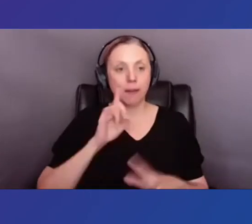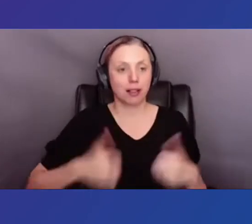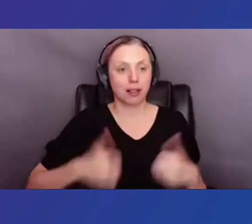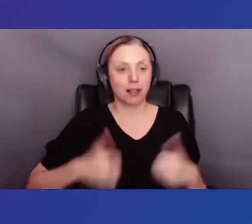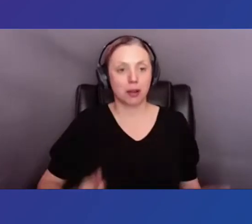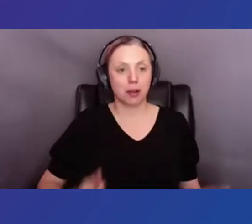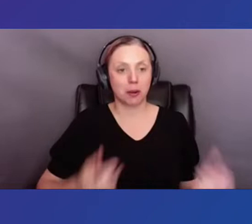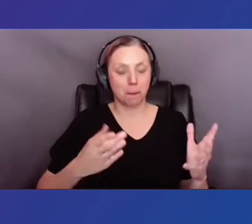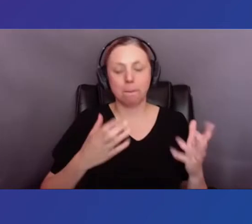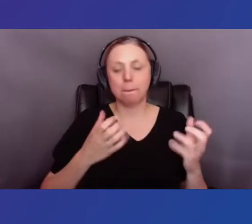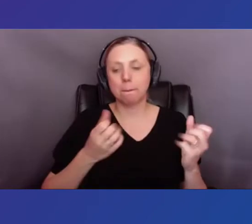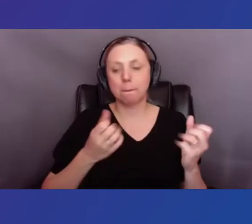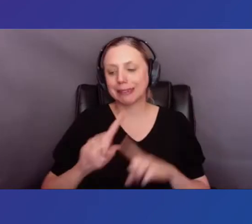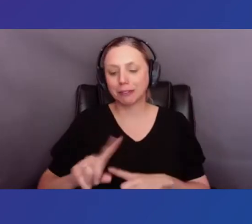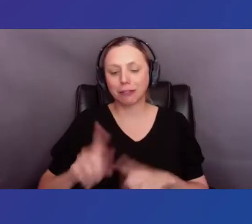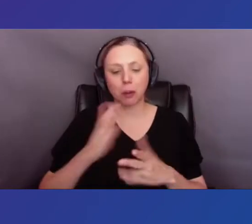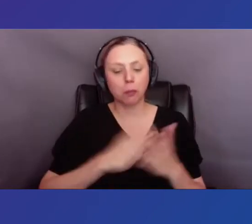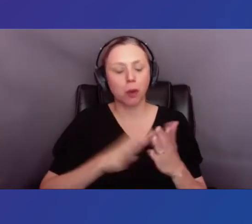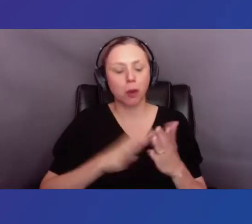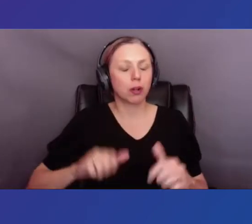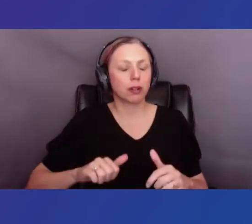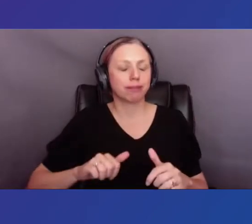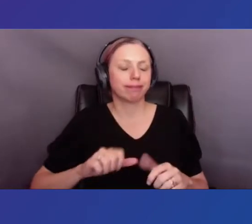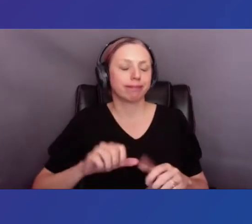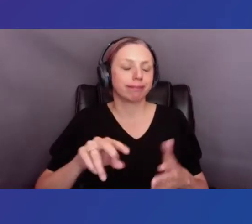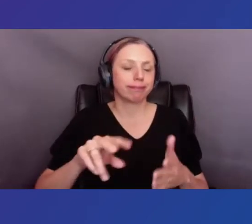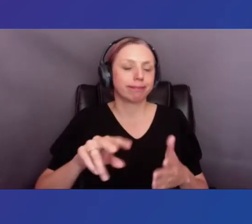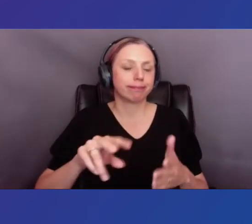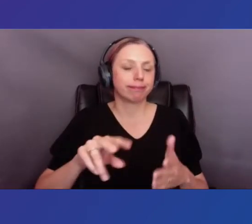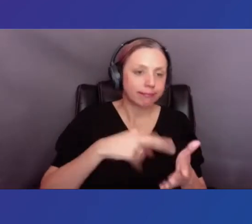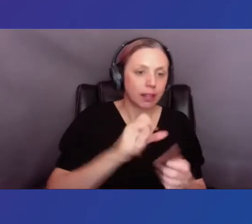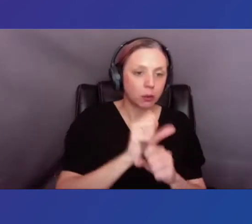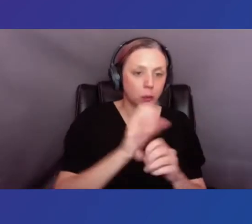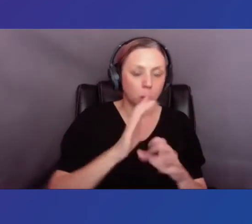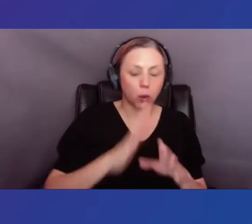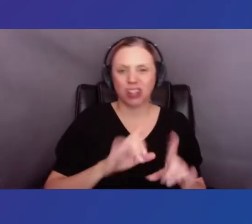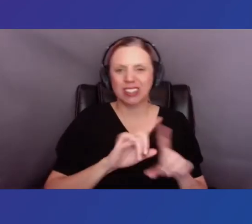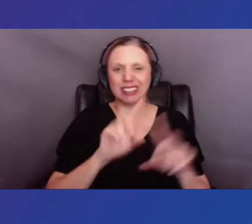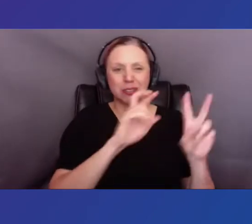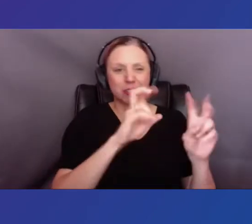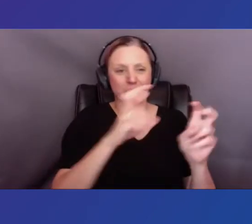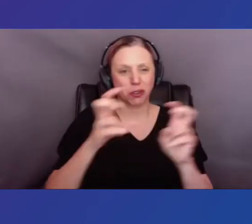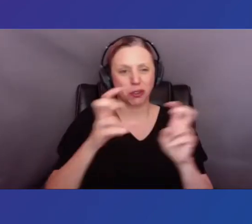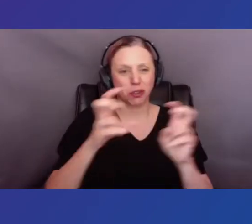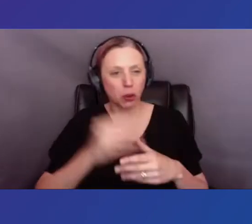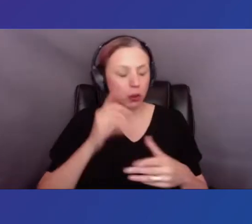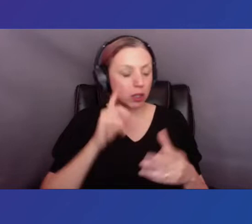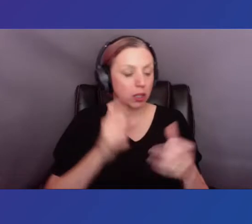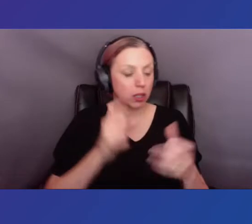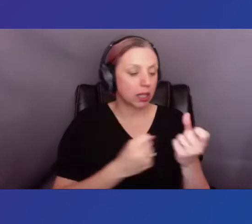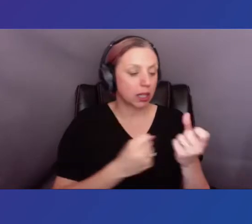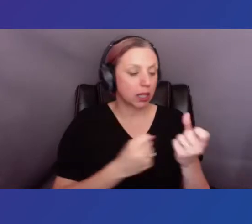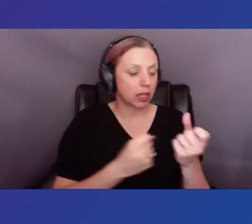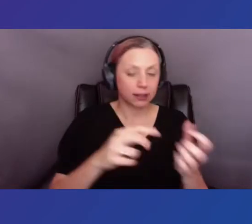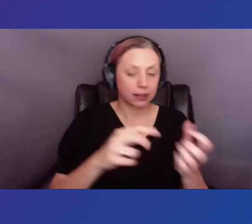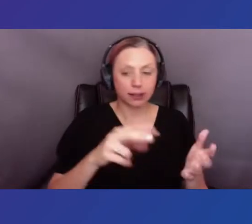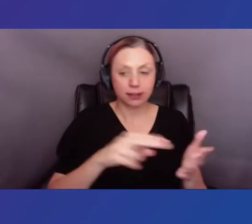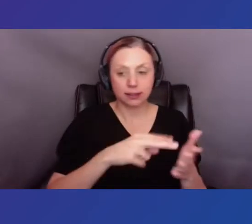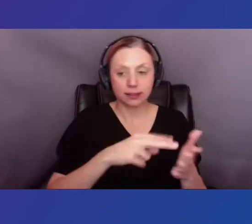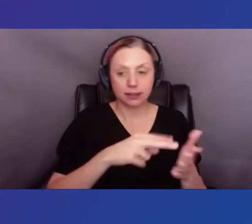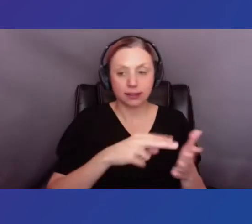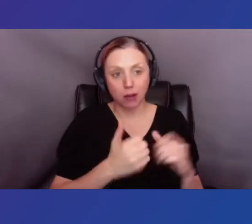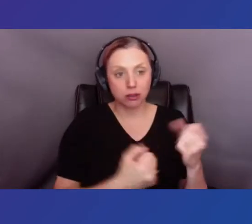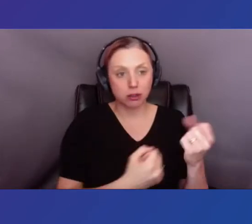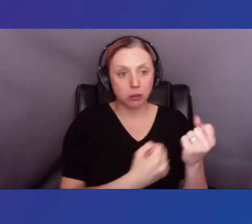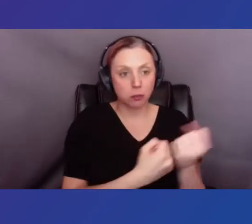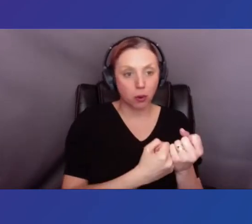dance worker. We will be covering topics including supporting young dancers, dance, parenthood,